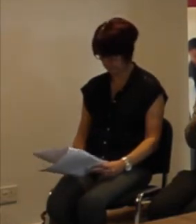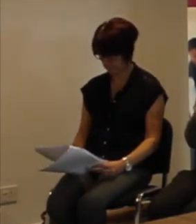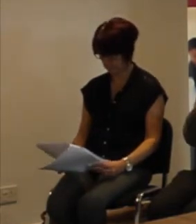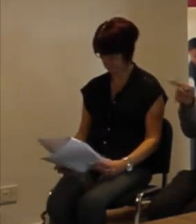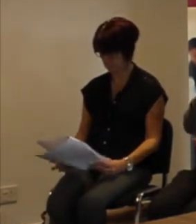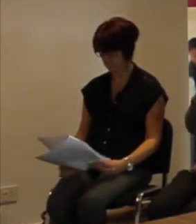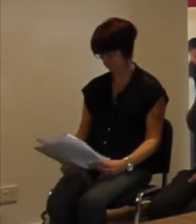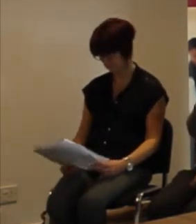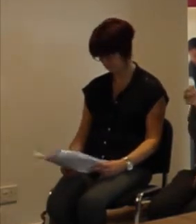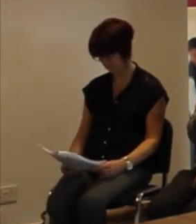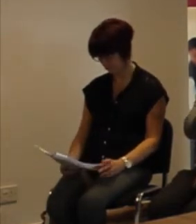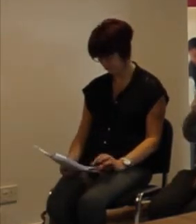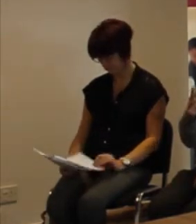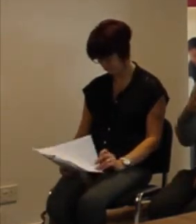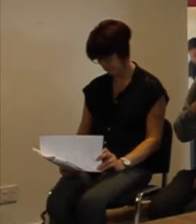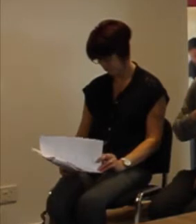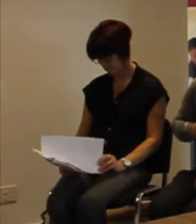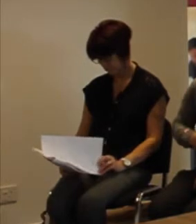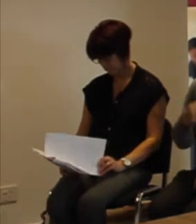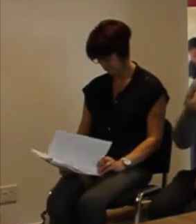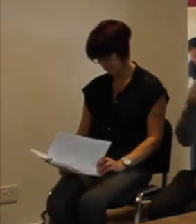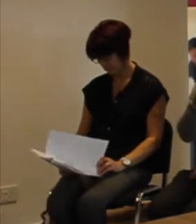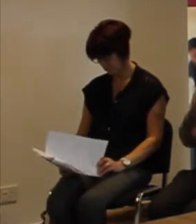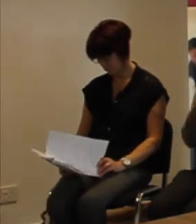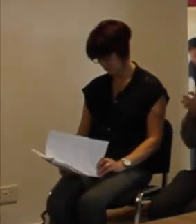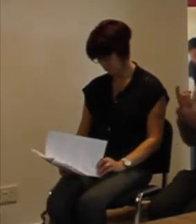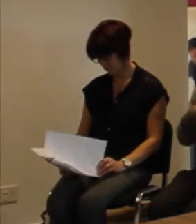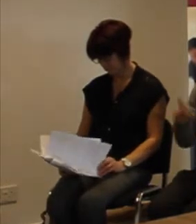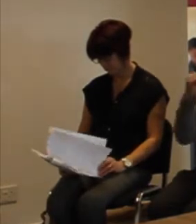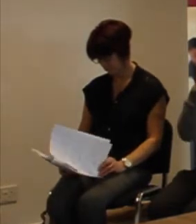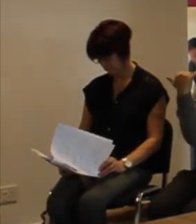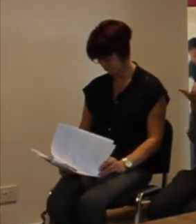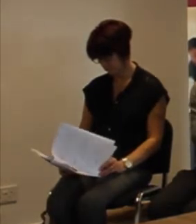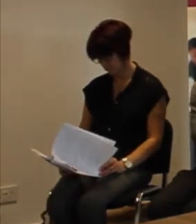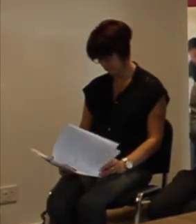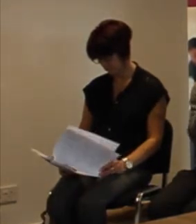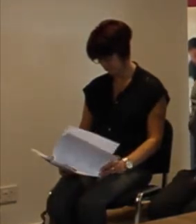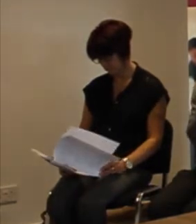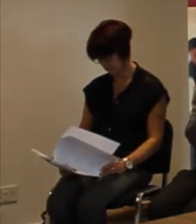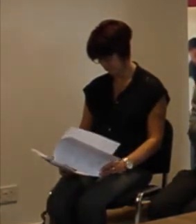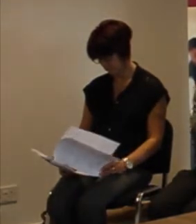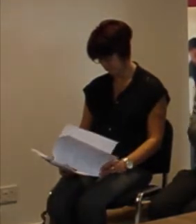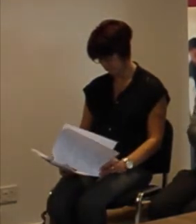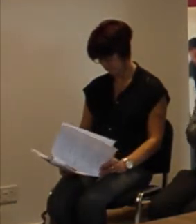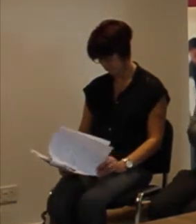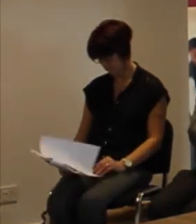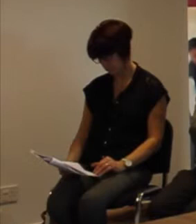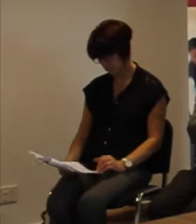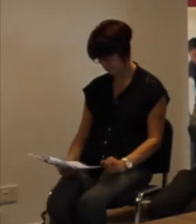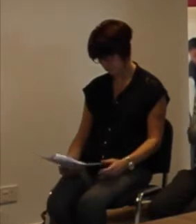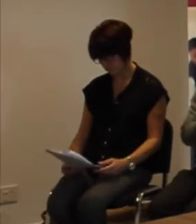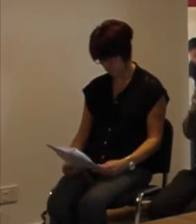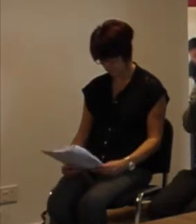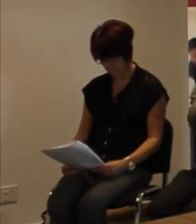use, then I recommend you pick up the phone first and check with the staff here